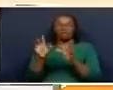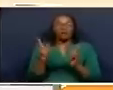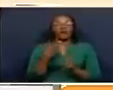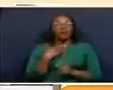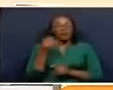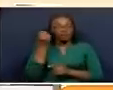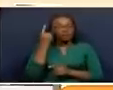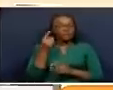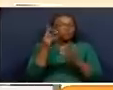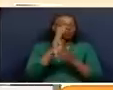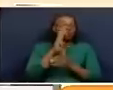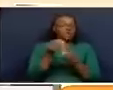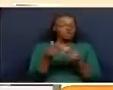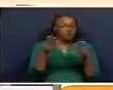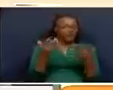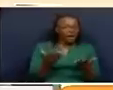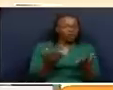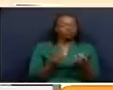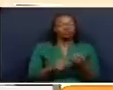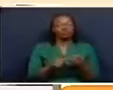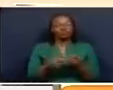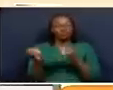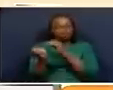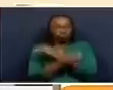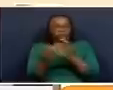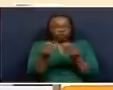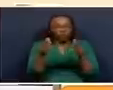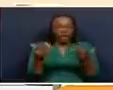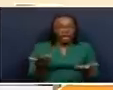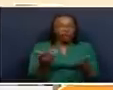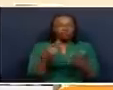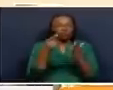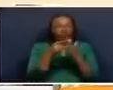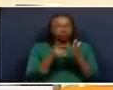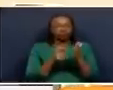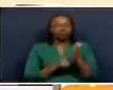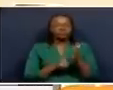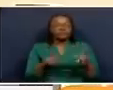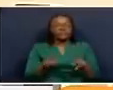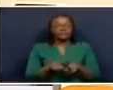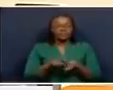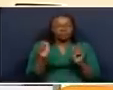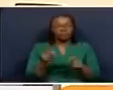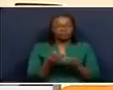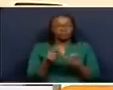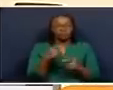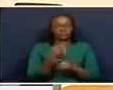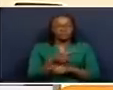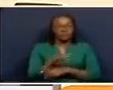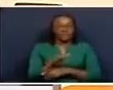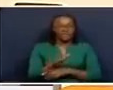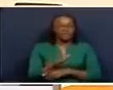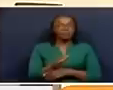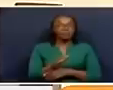in Nairobi, what you are going to do about garbage, and all those other issues can also be dealt with, but in a subtle,